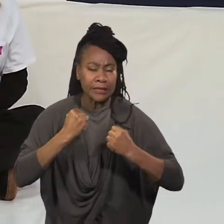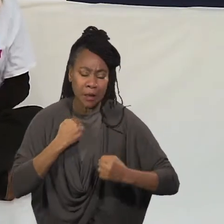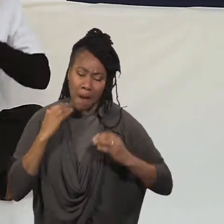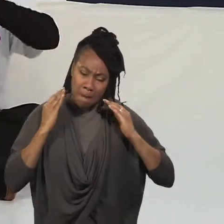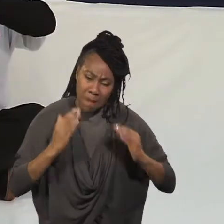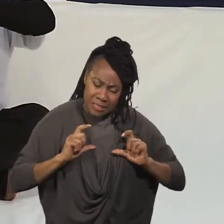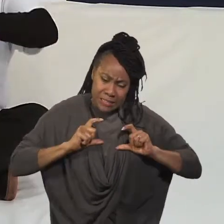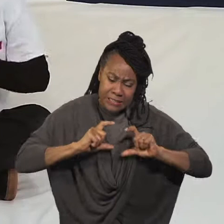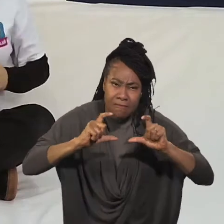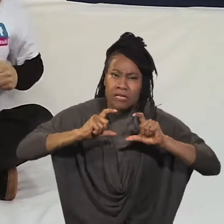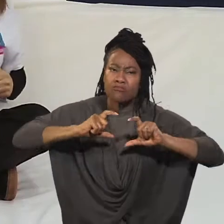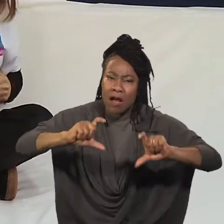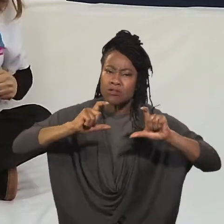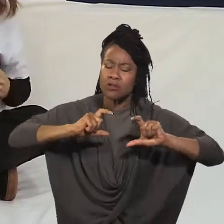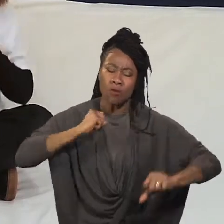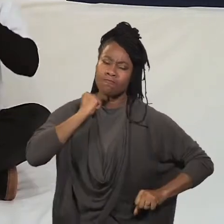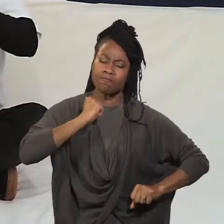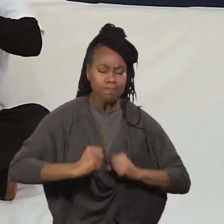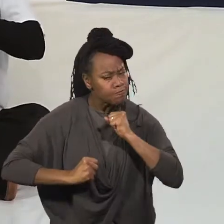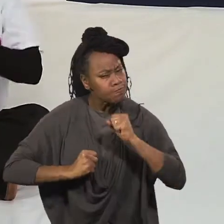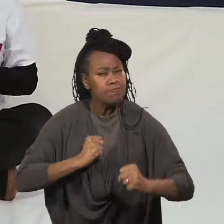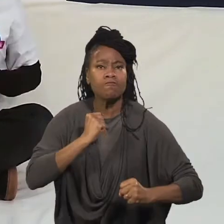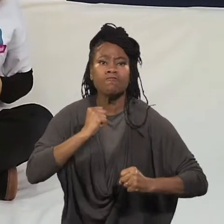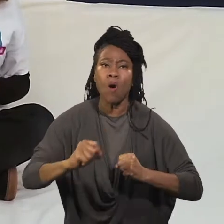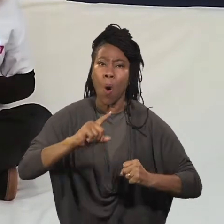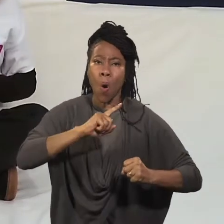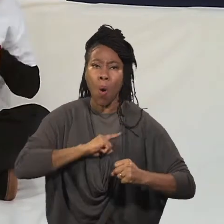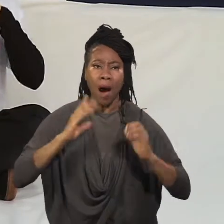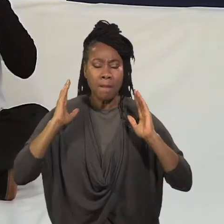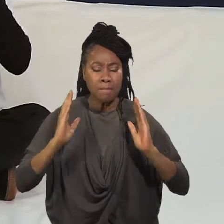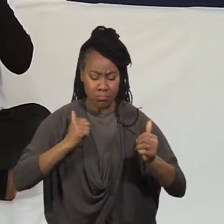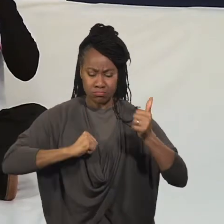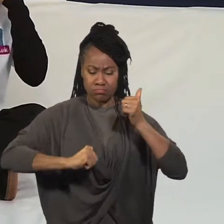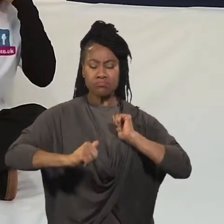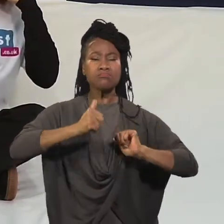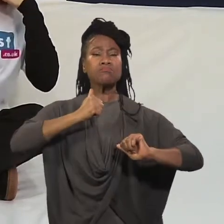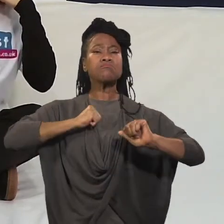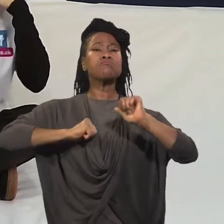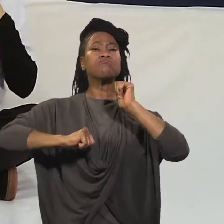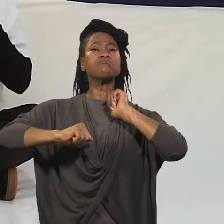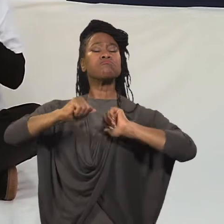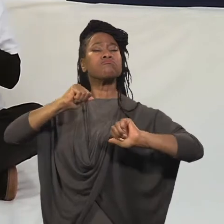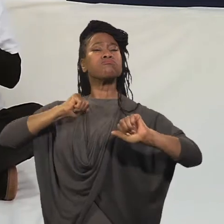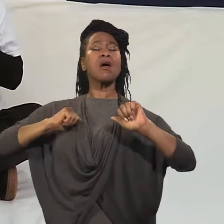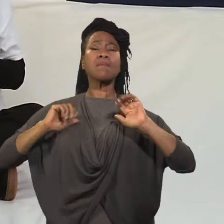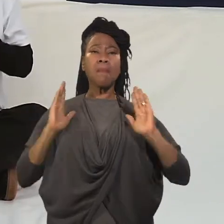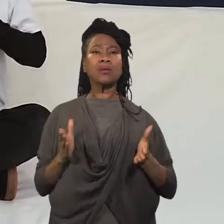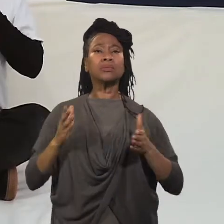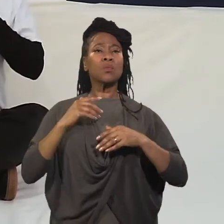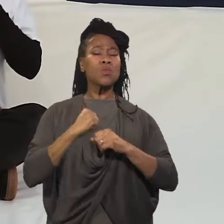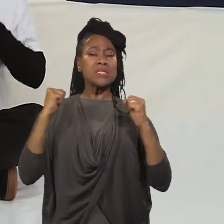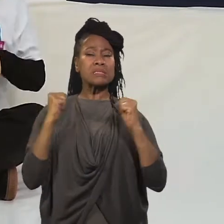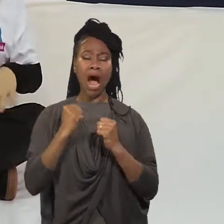Forwards we will stride, stride, stride, and hold our heads up high with pride.